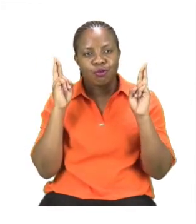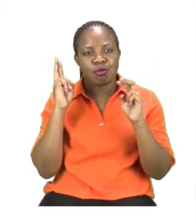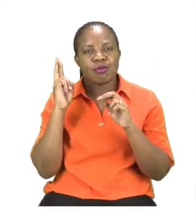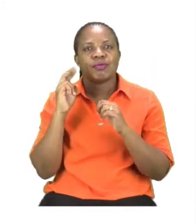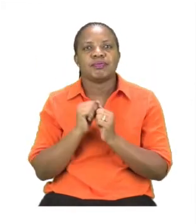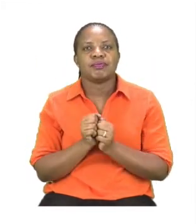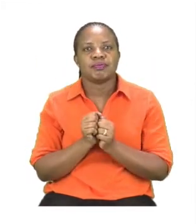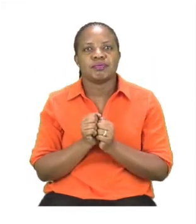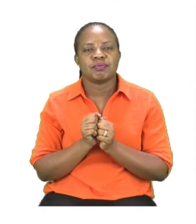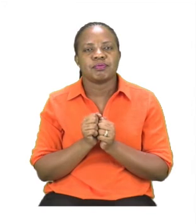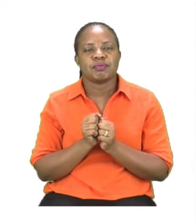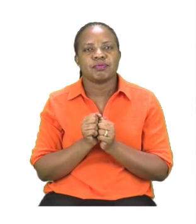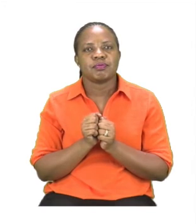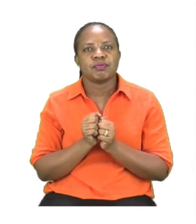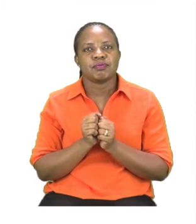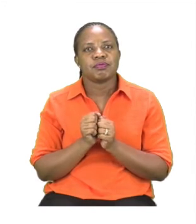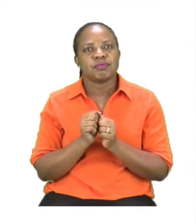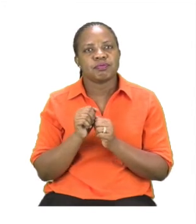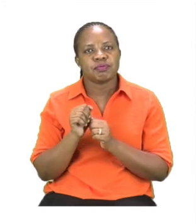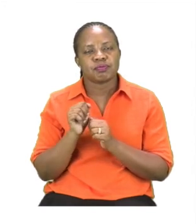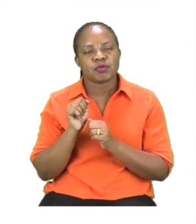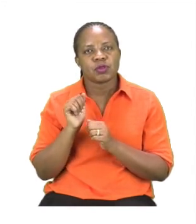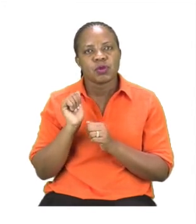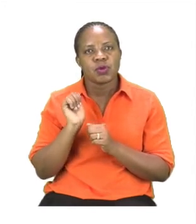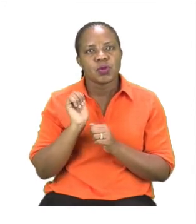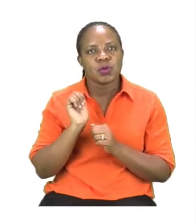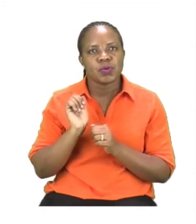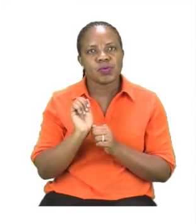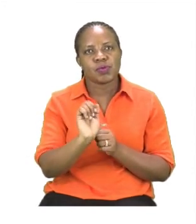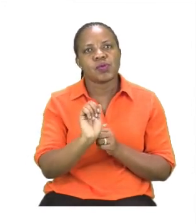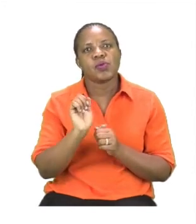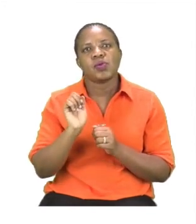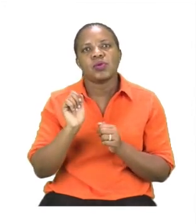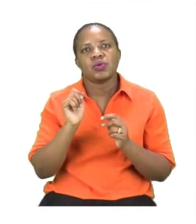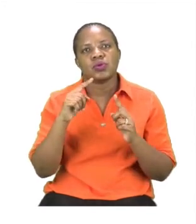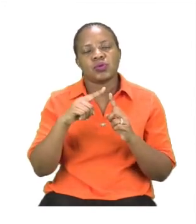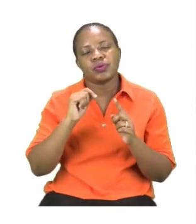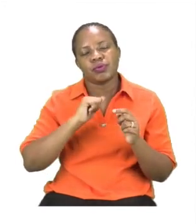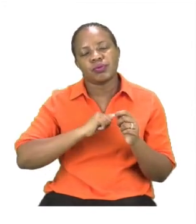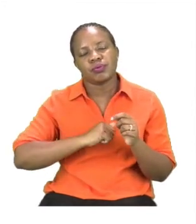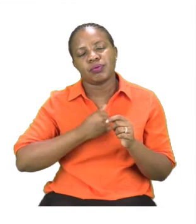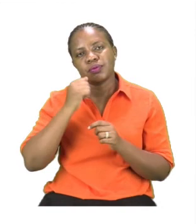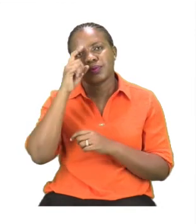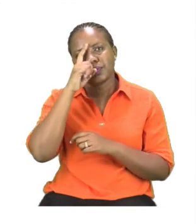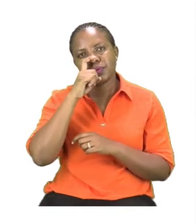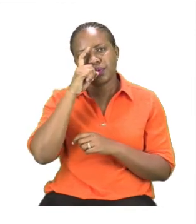going to continue to use these standalone possessive pronouns to complete the